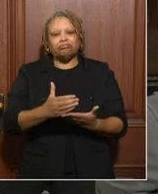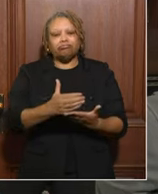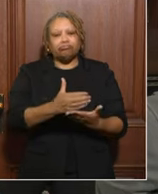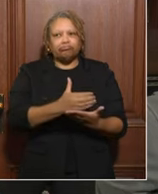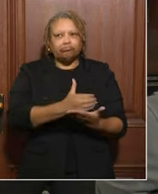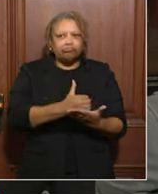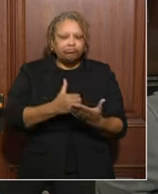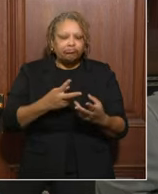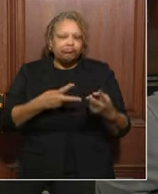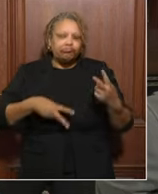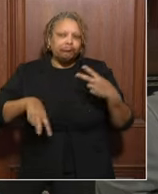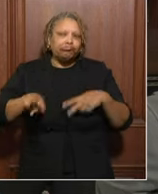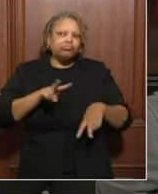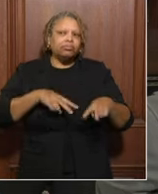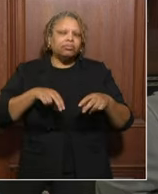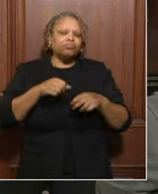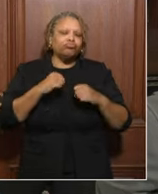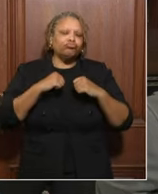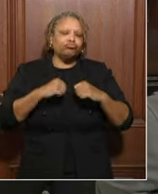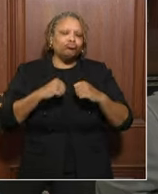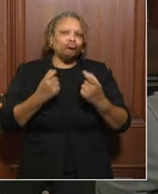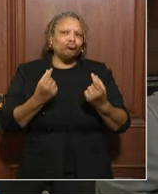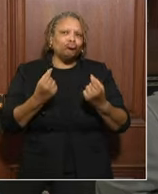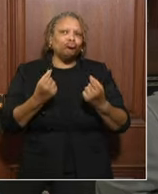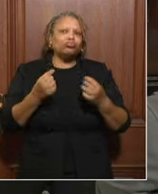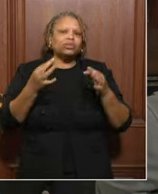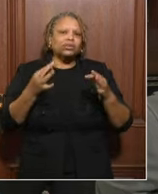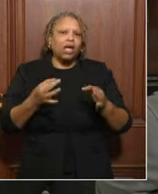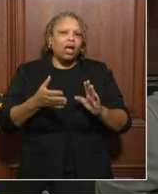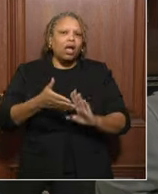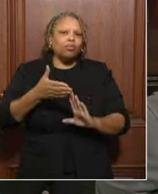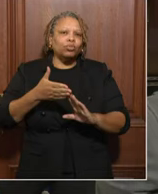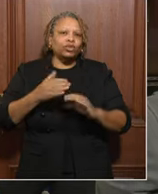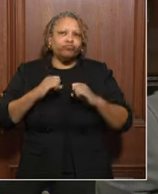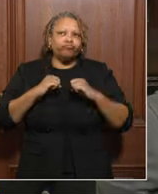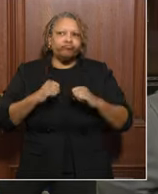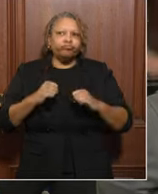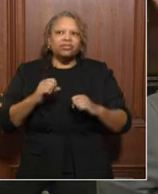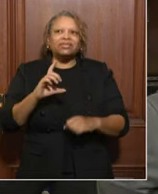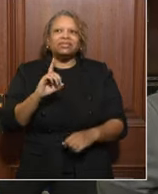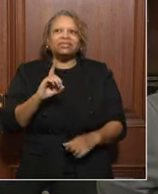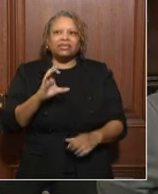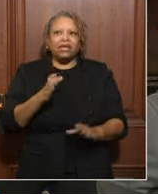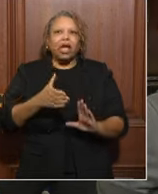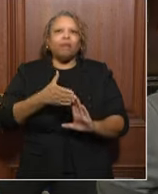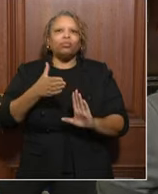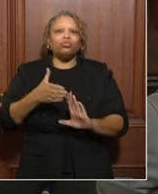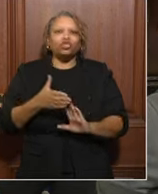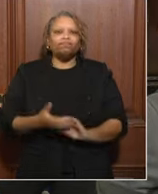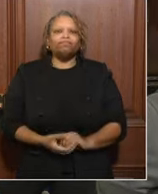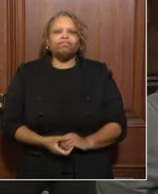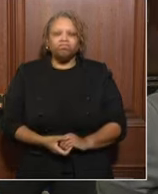look at both the security side and also the operational impacts to the district government's operations.